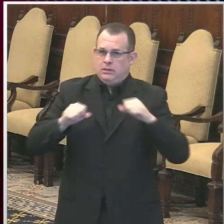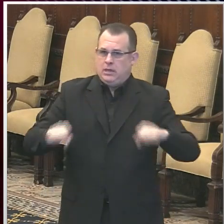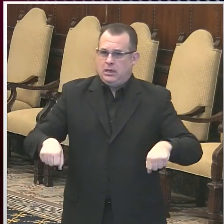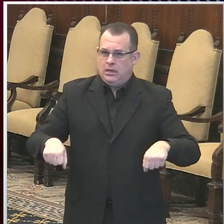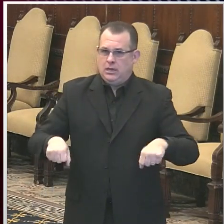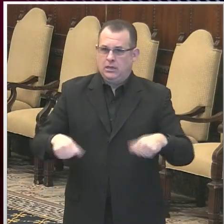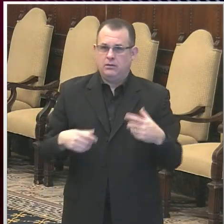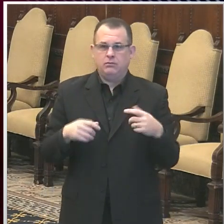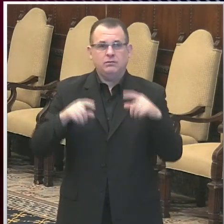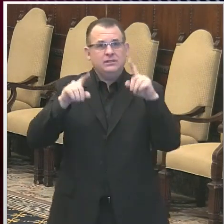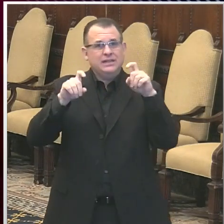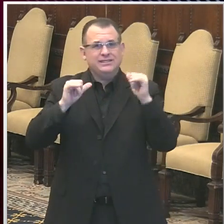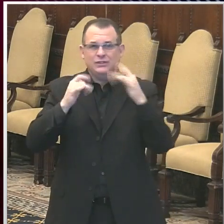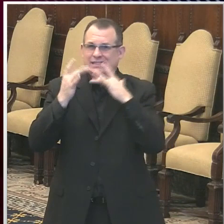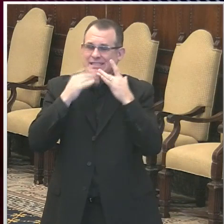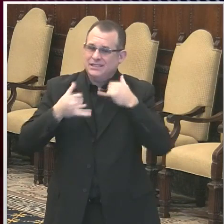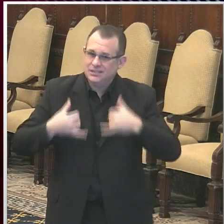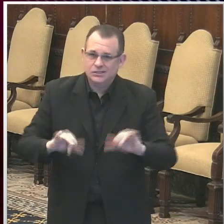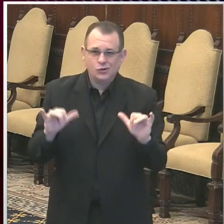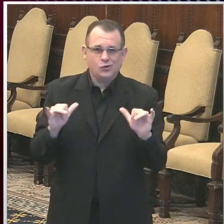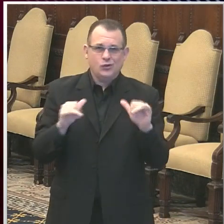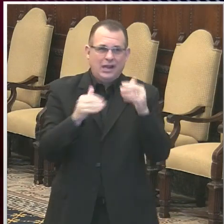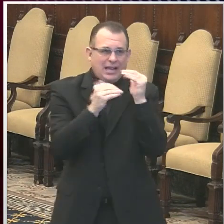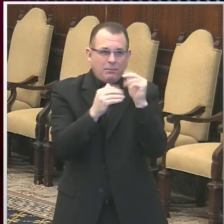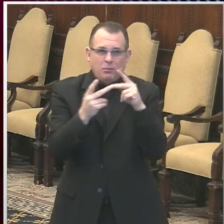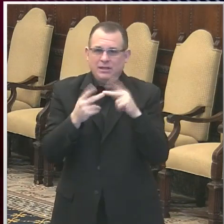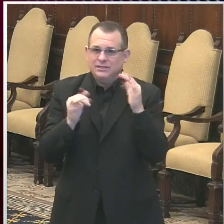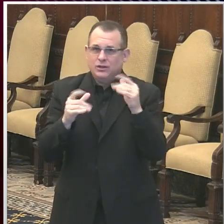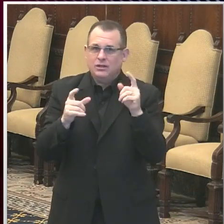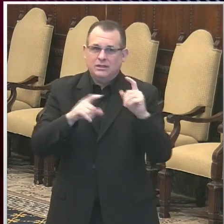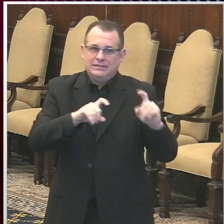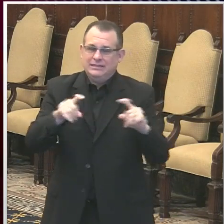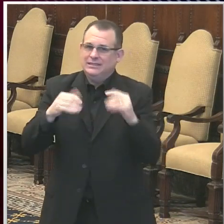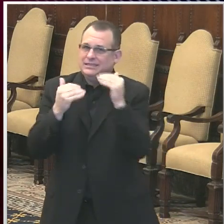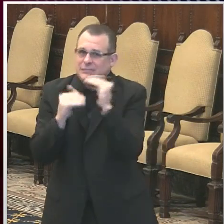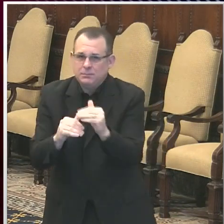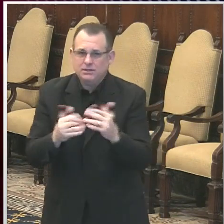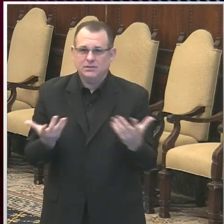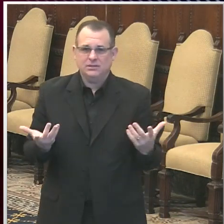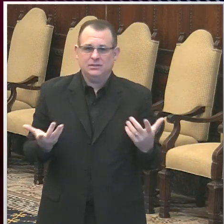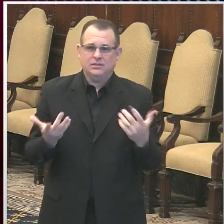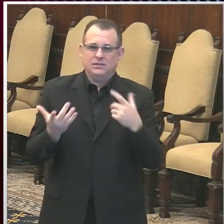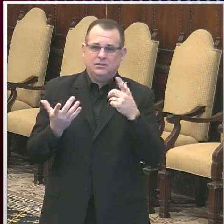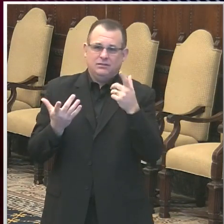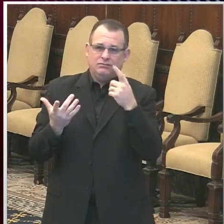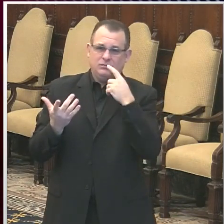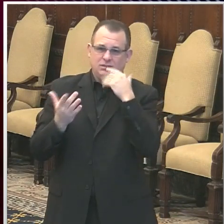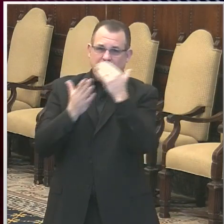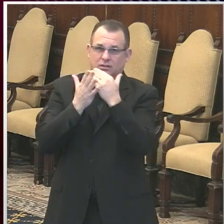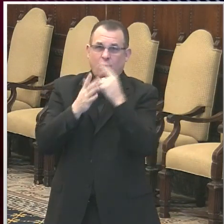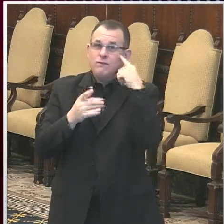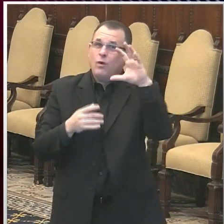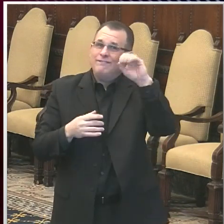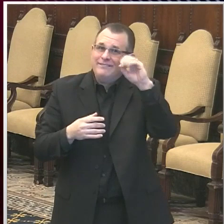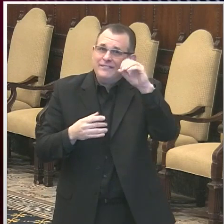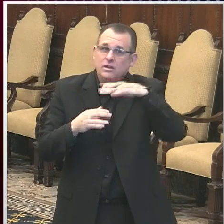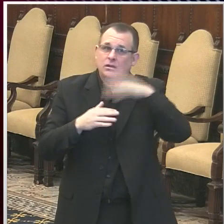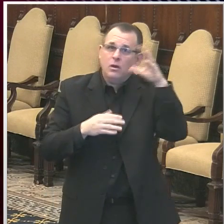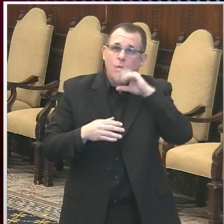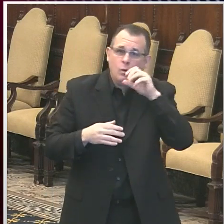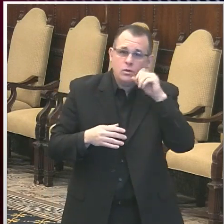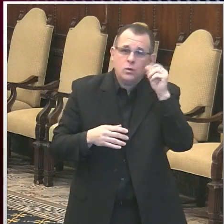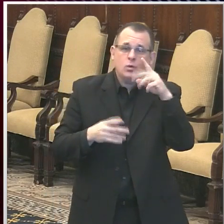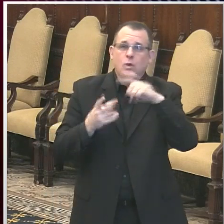limited number of sites across the city where testing is available. Our criteria for testing are people over the age of 50 who have symptoms that are characteristic of this